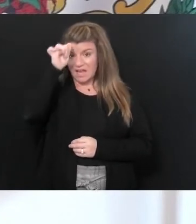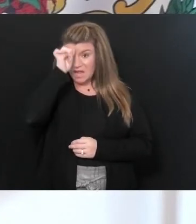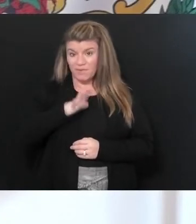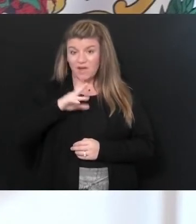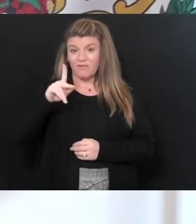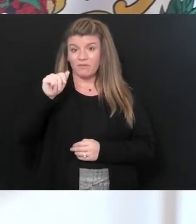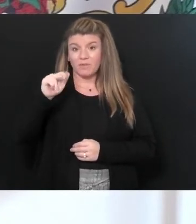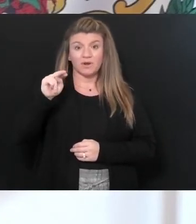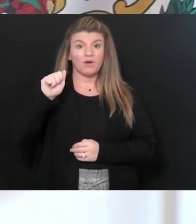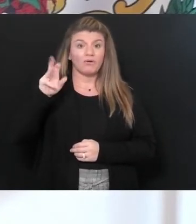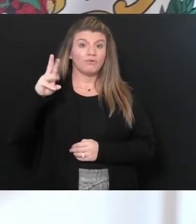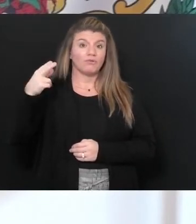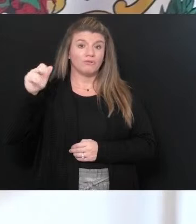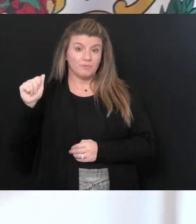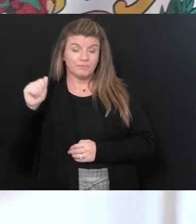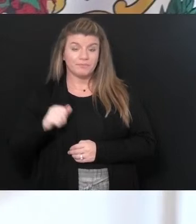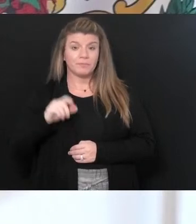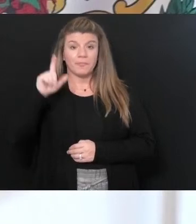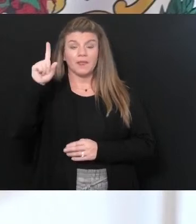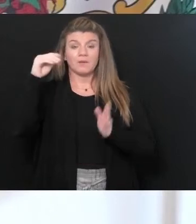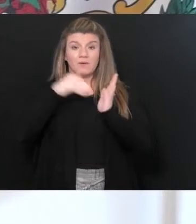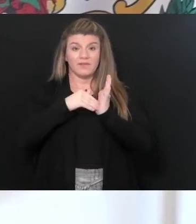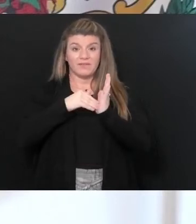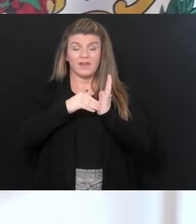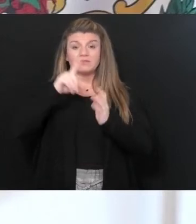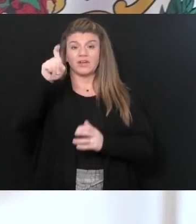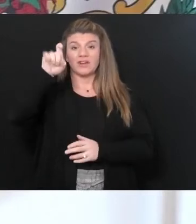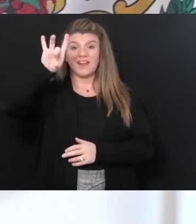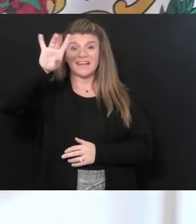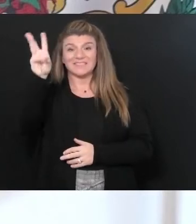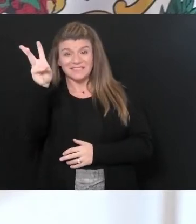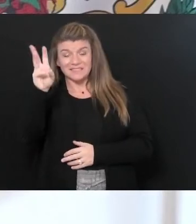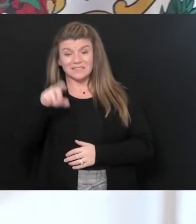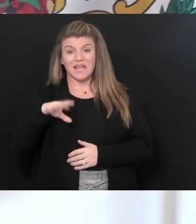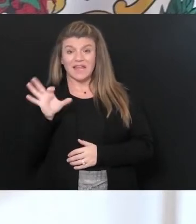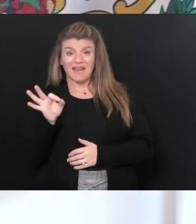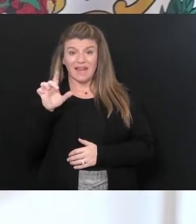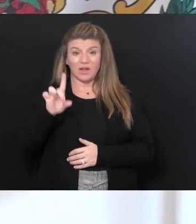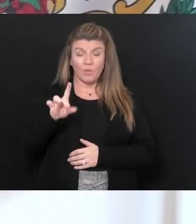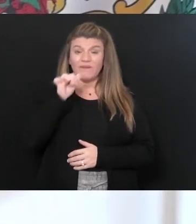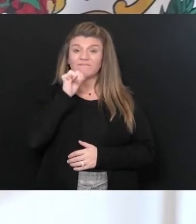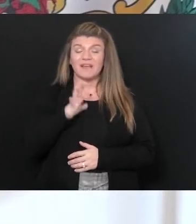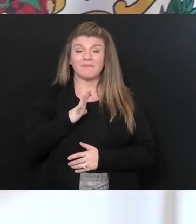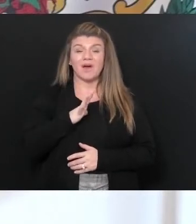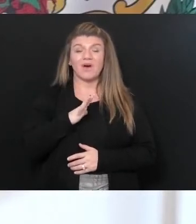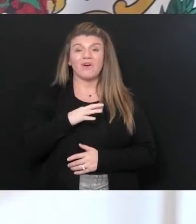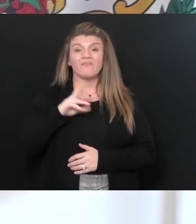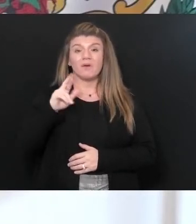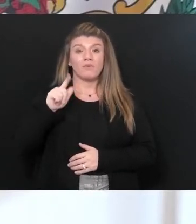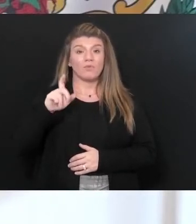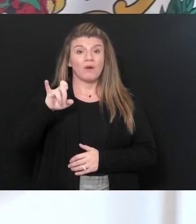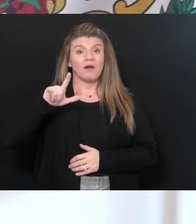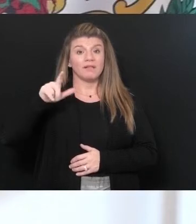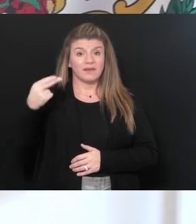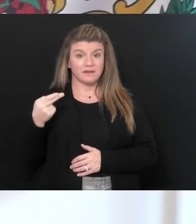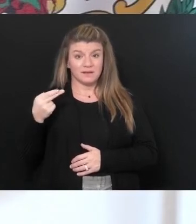from Kanawha County. Our 1,186th death, a 91-year-old female from Raleigh